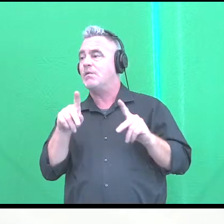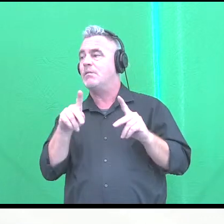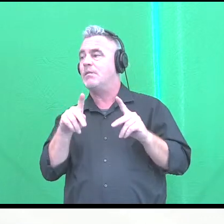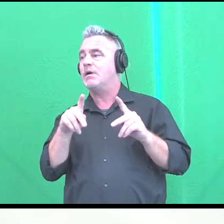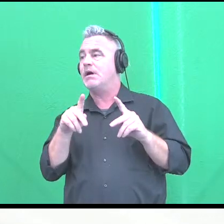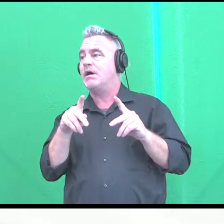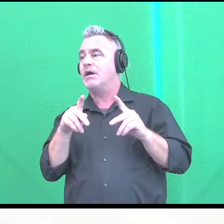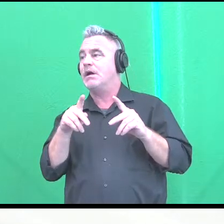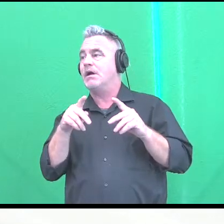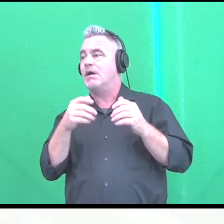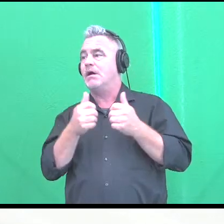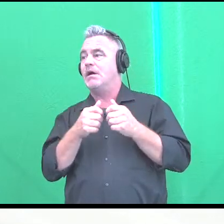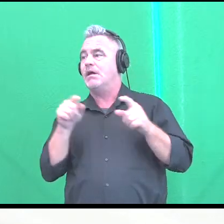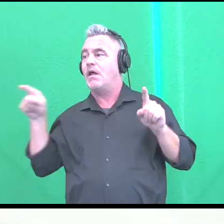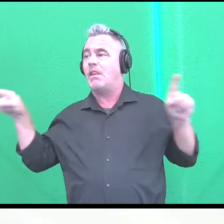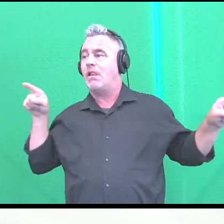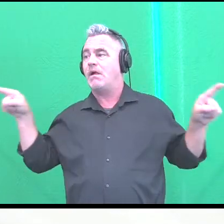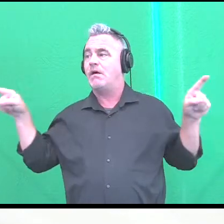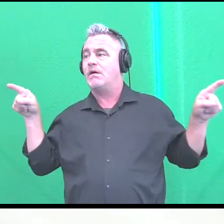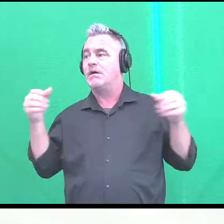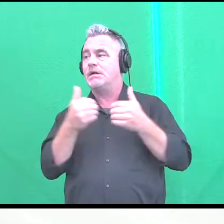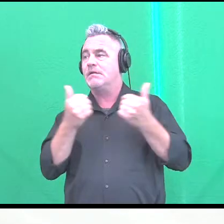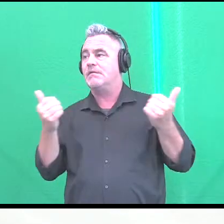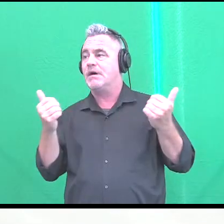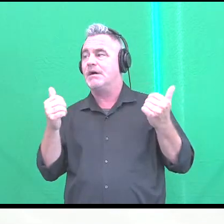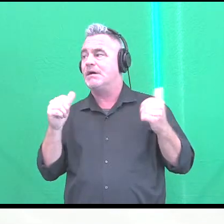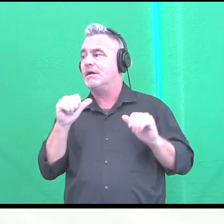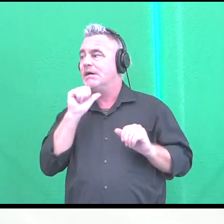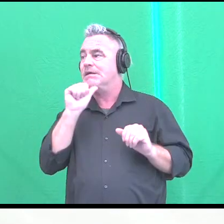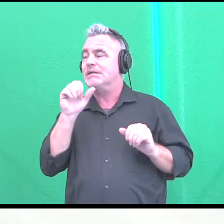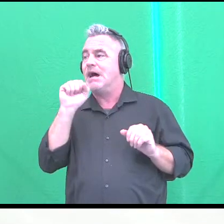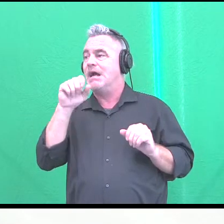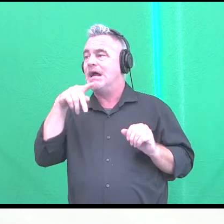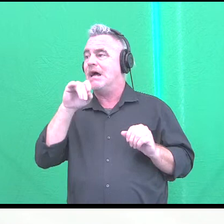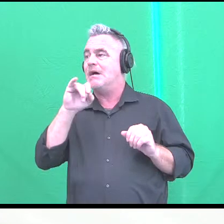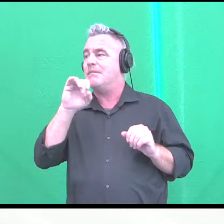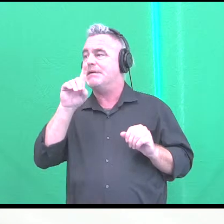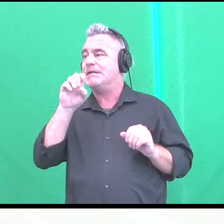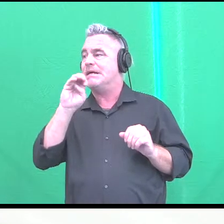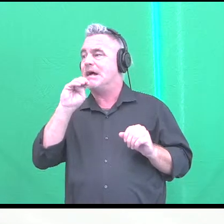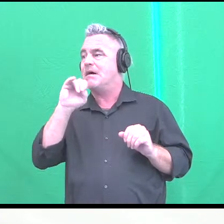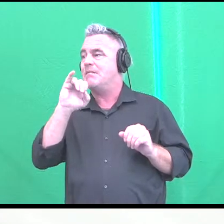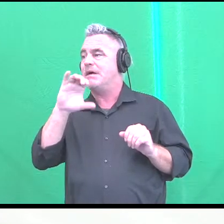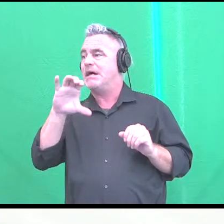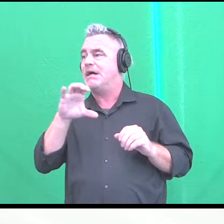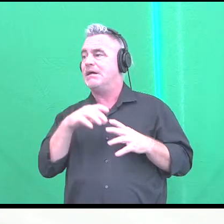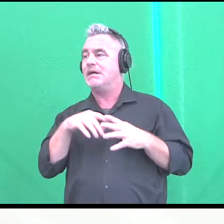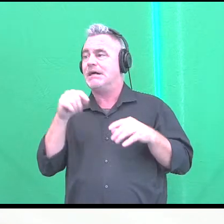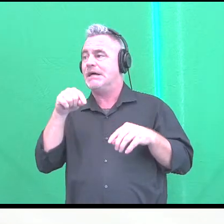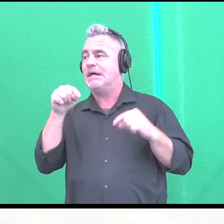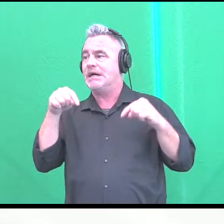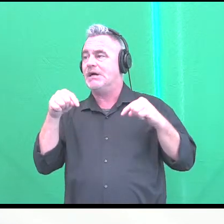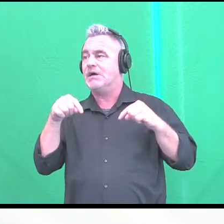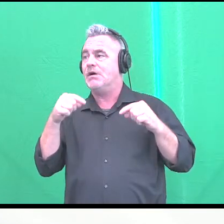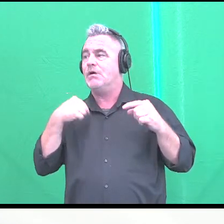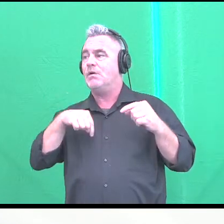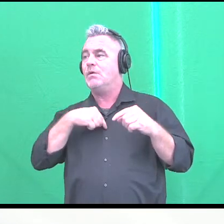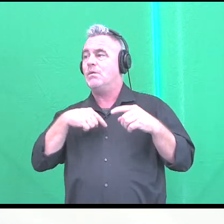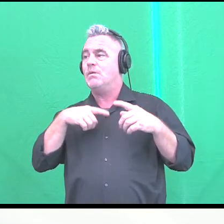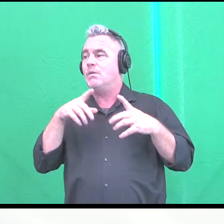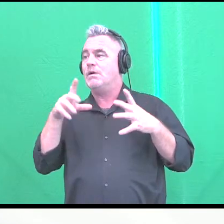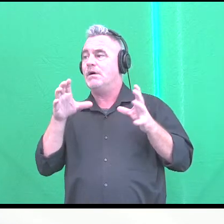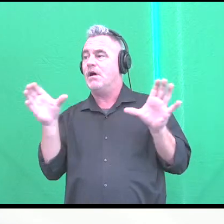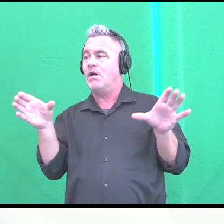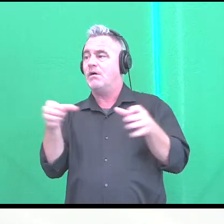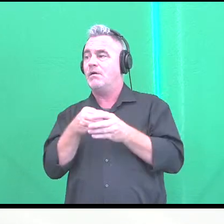not epidemic in the United States. We stand united, or